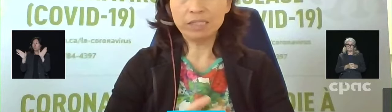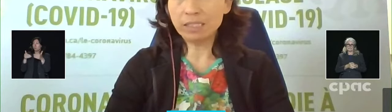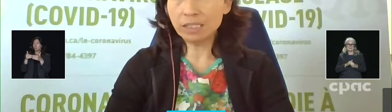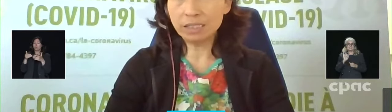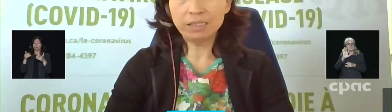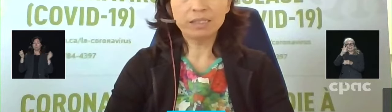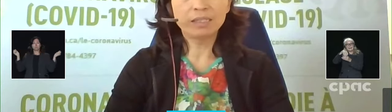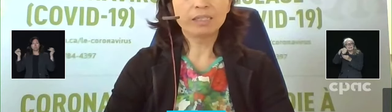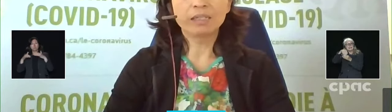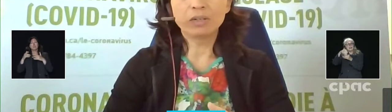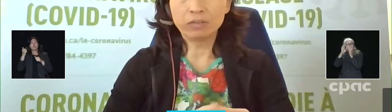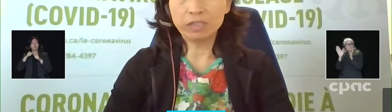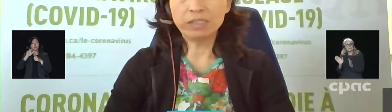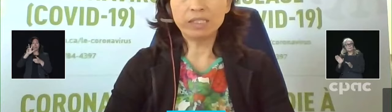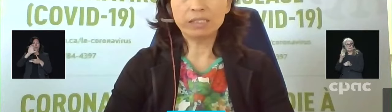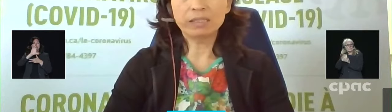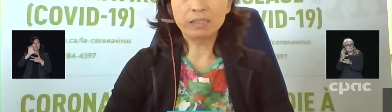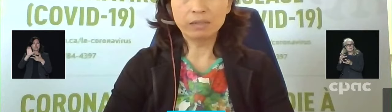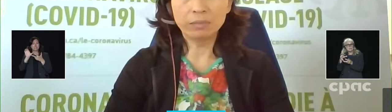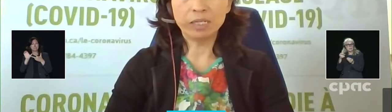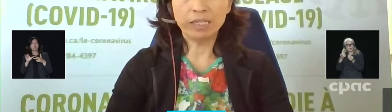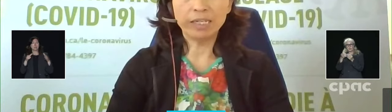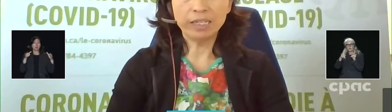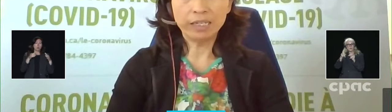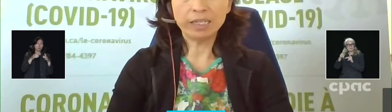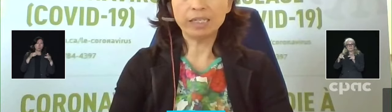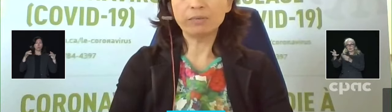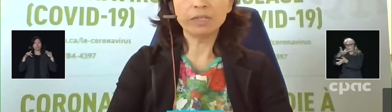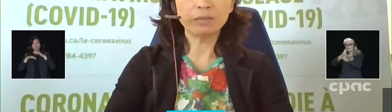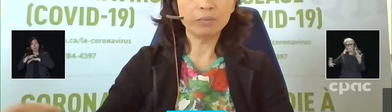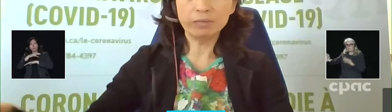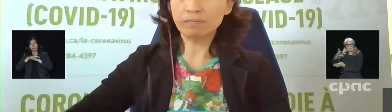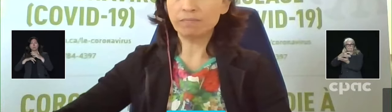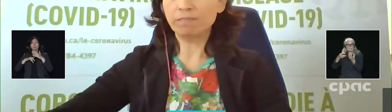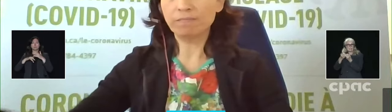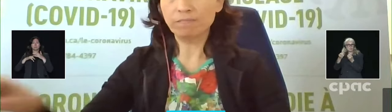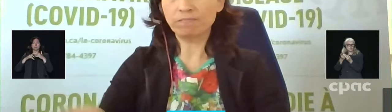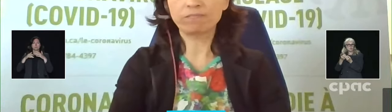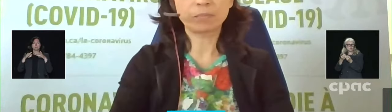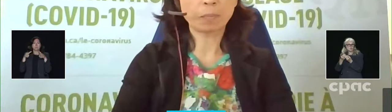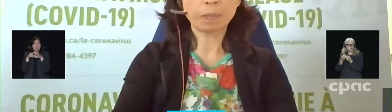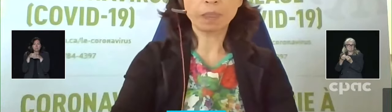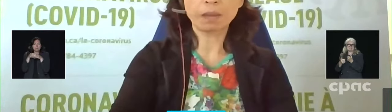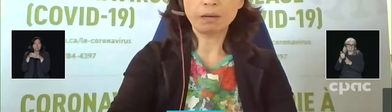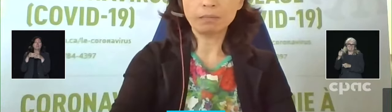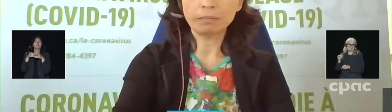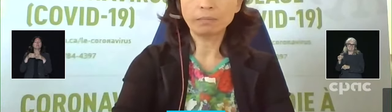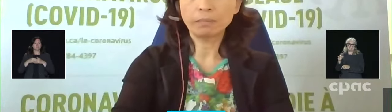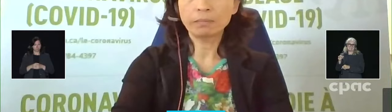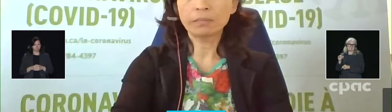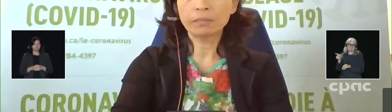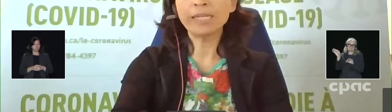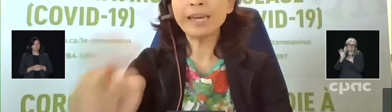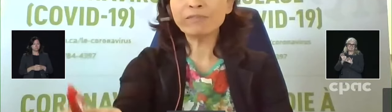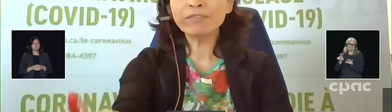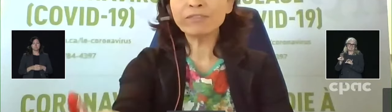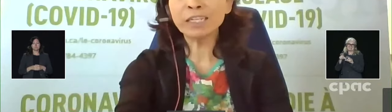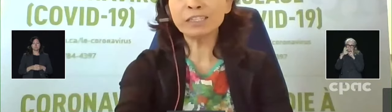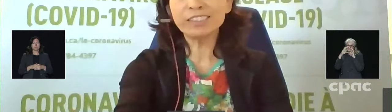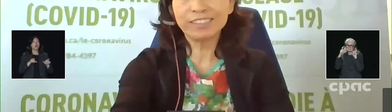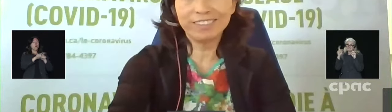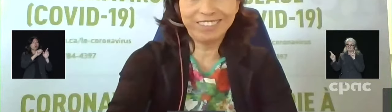settings, the 3 Cs, all of those things still apply, and they will help. I'm wondering, though... And